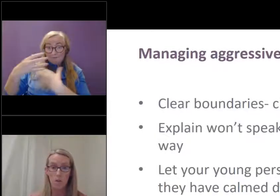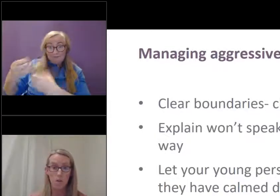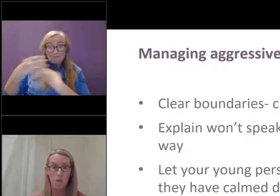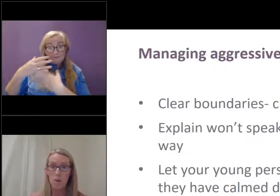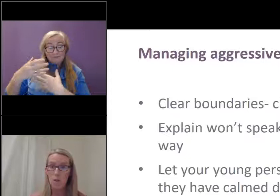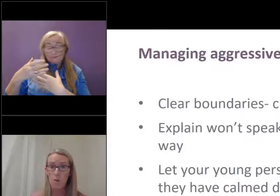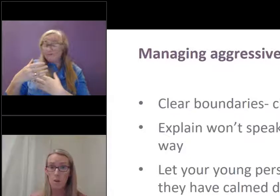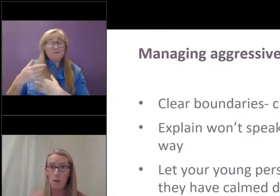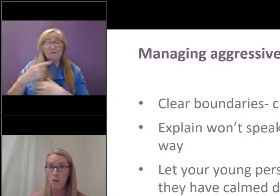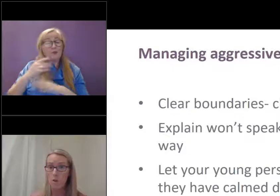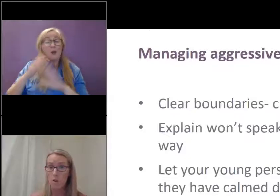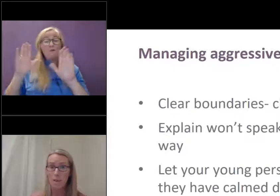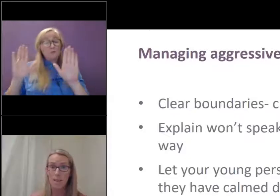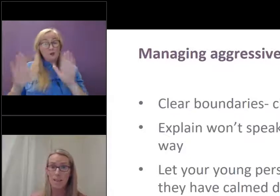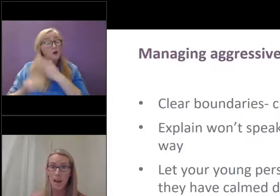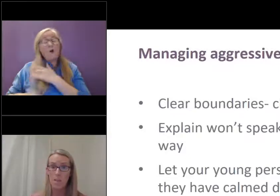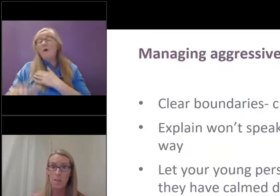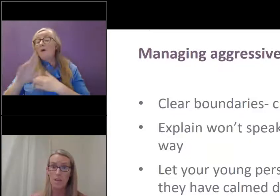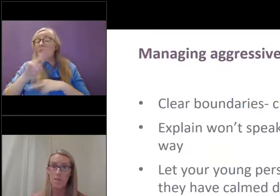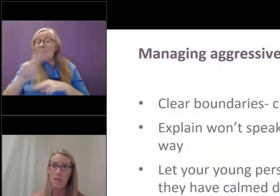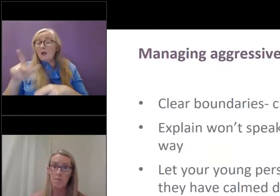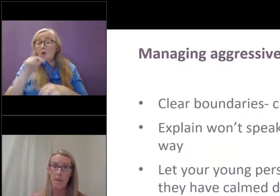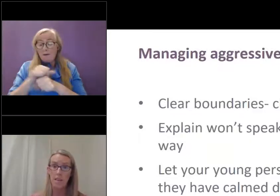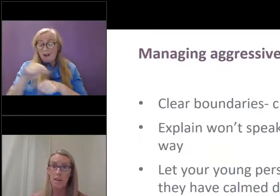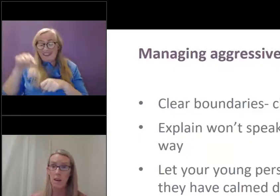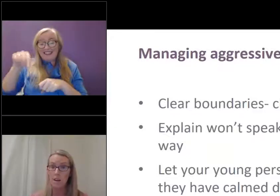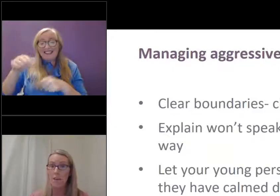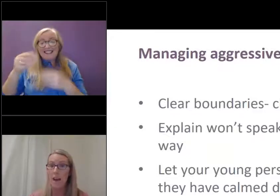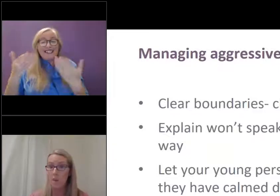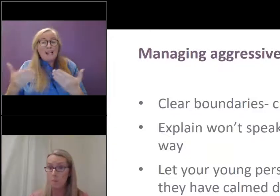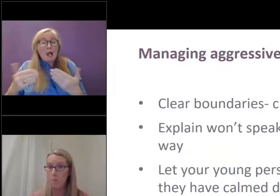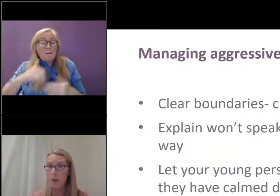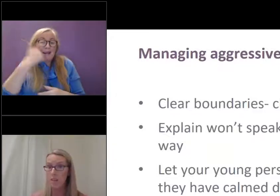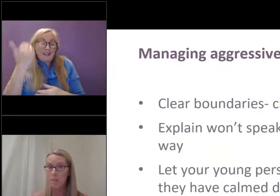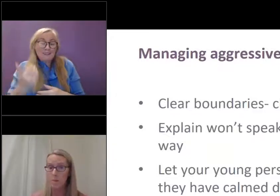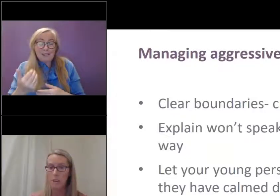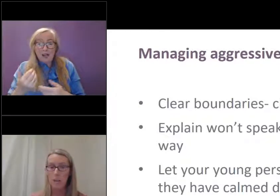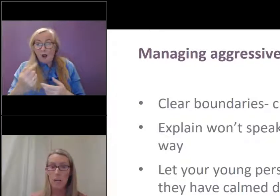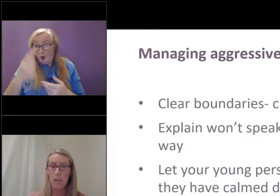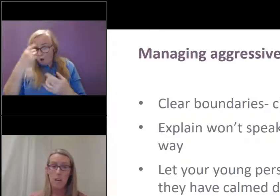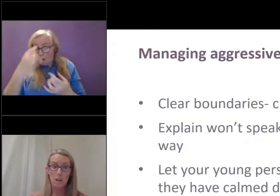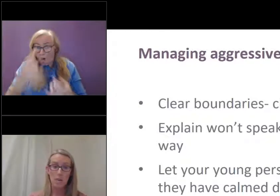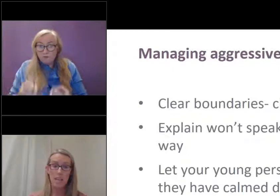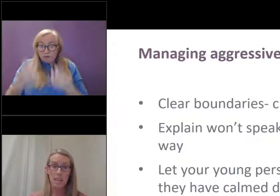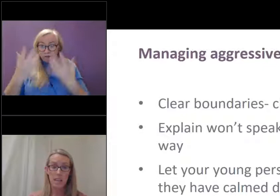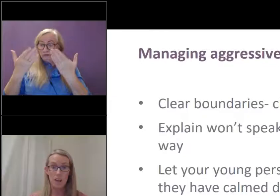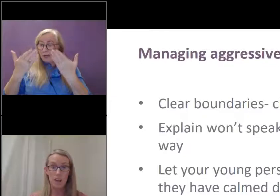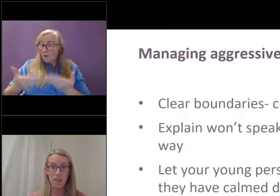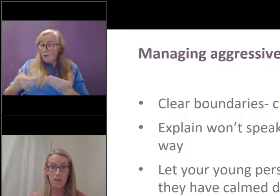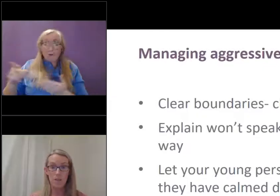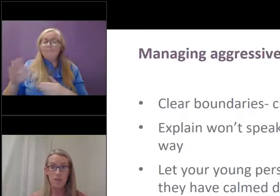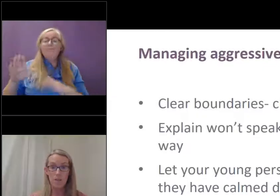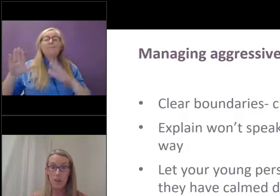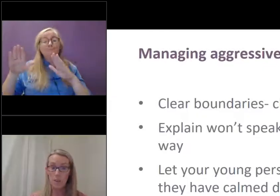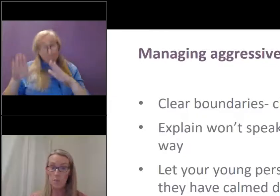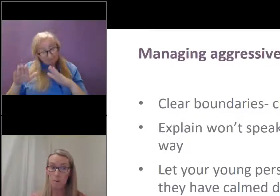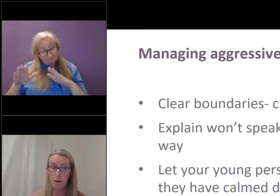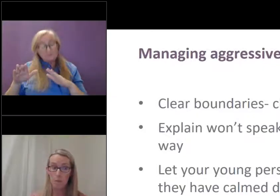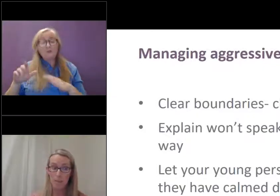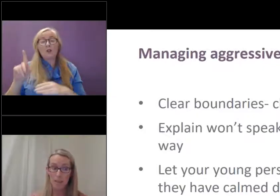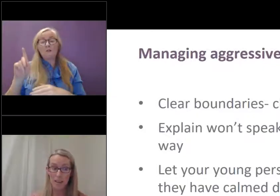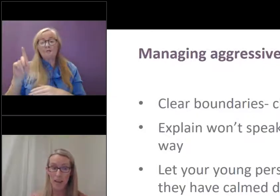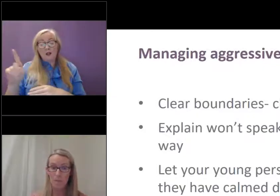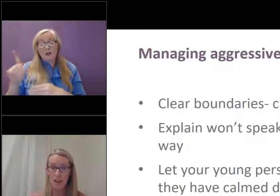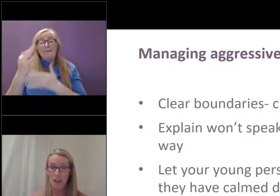just say, look, we're not going to talk about this now because you seem very kind of head up about it, and maybe you just need to kind of take a